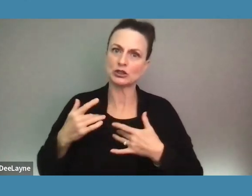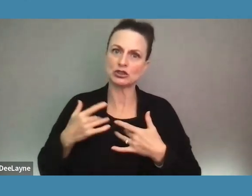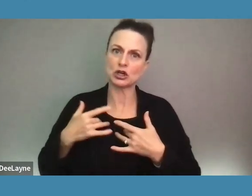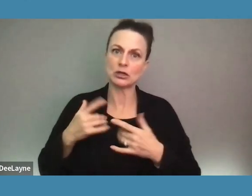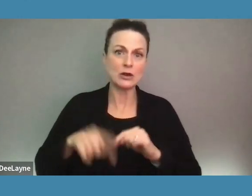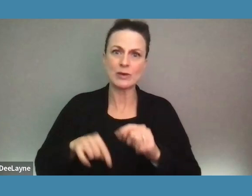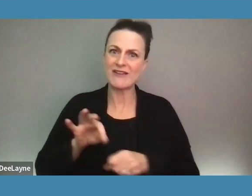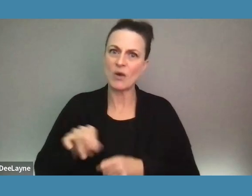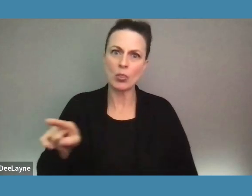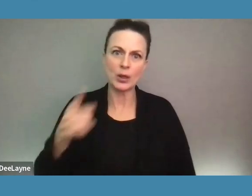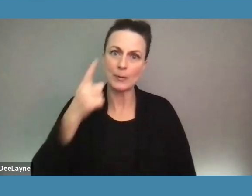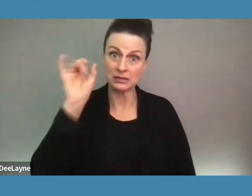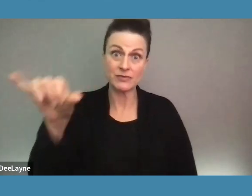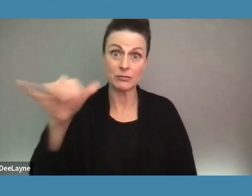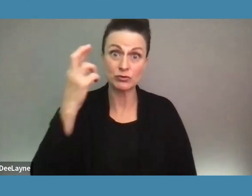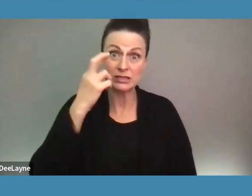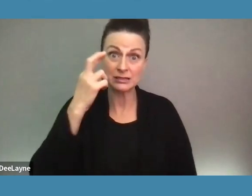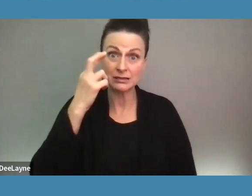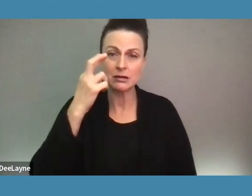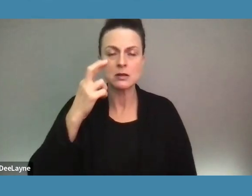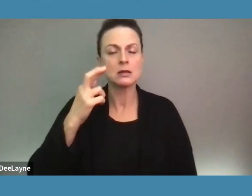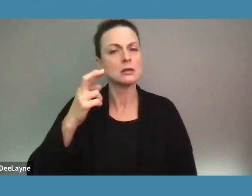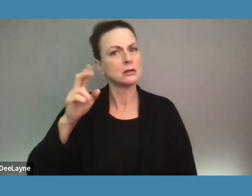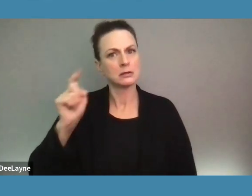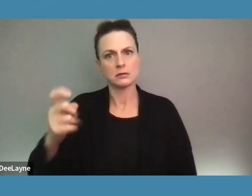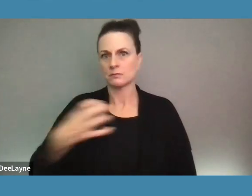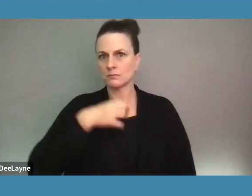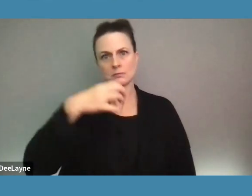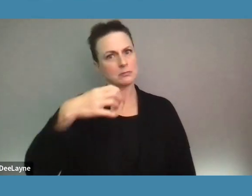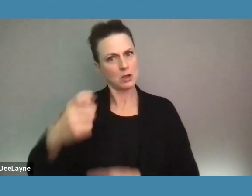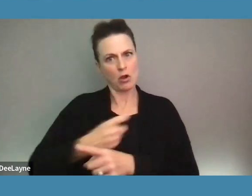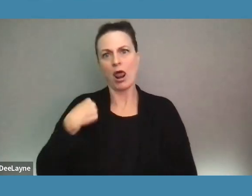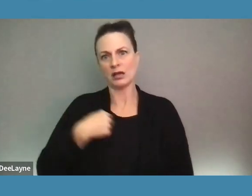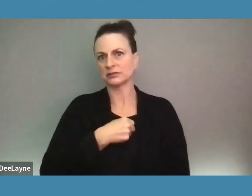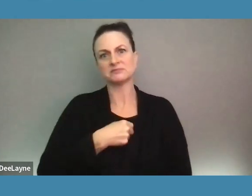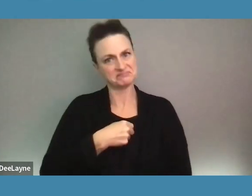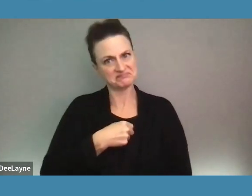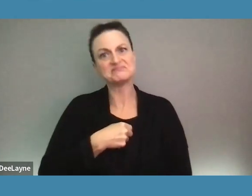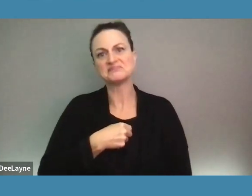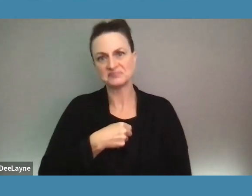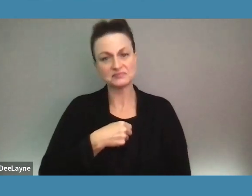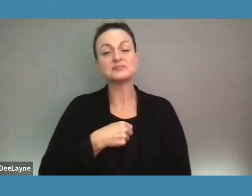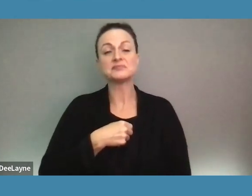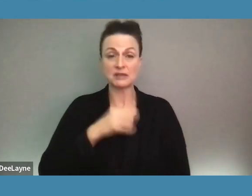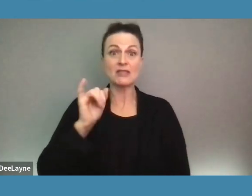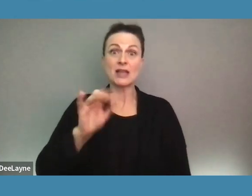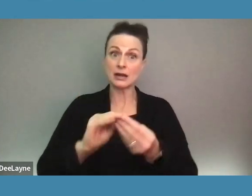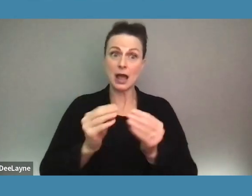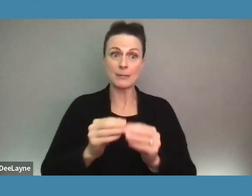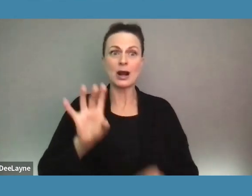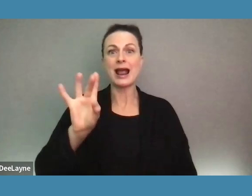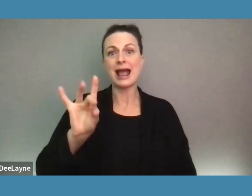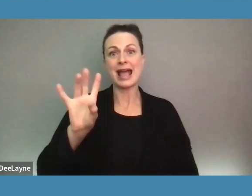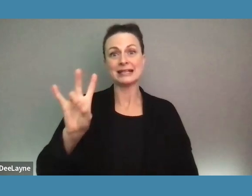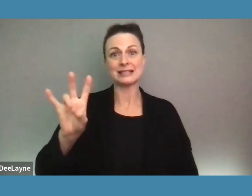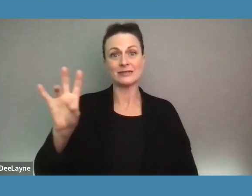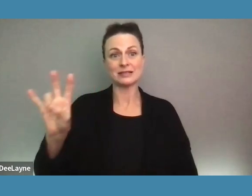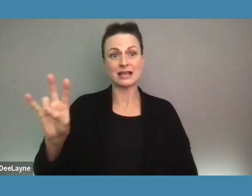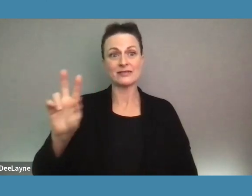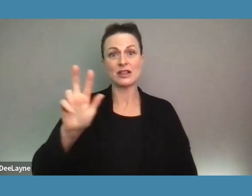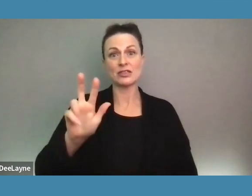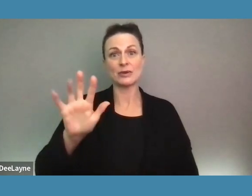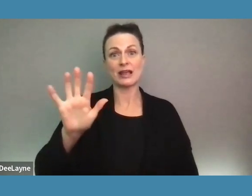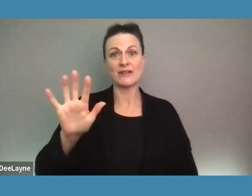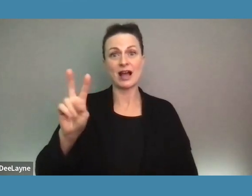to vote because of that. You should absolutely give us a call. That number there is